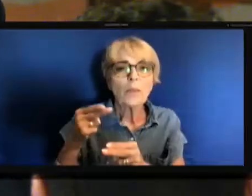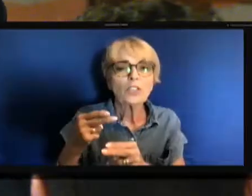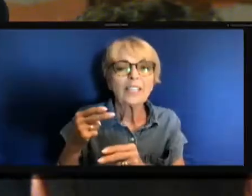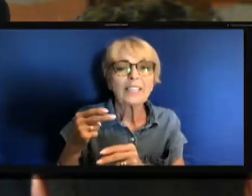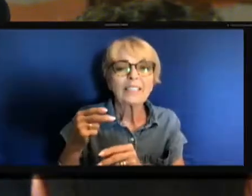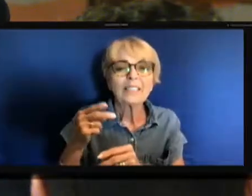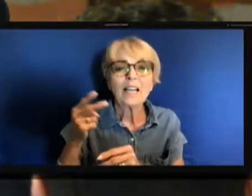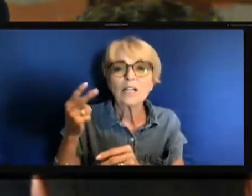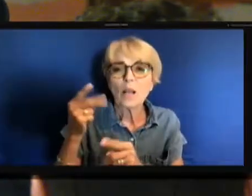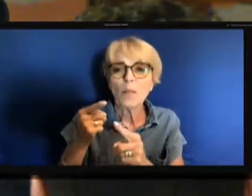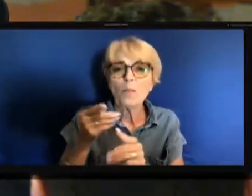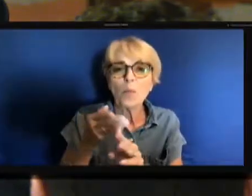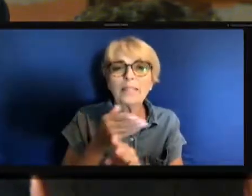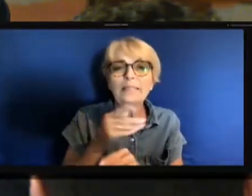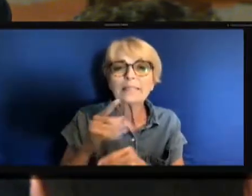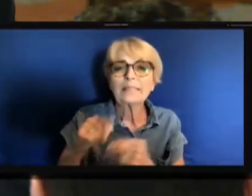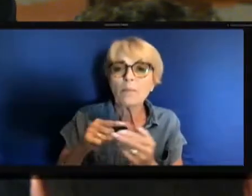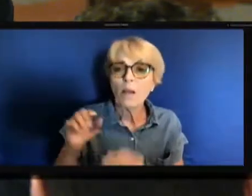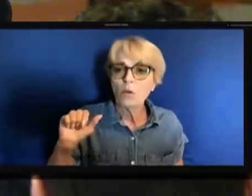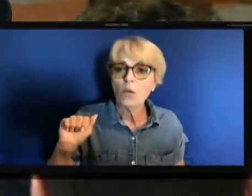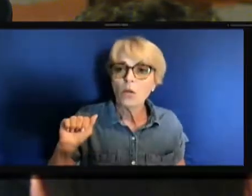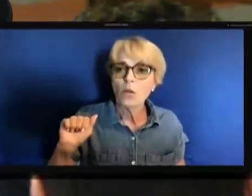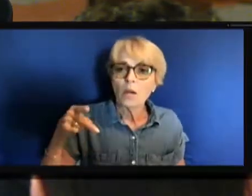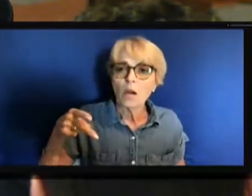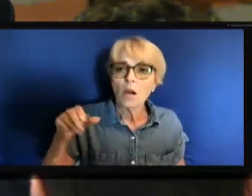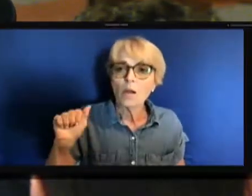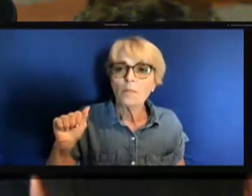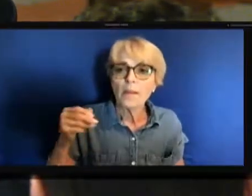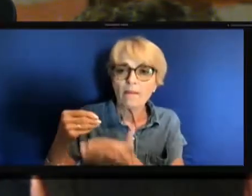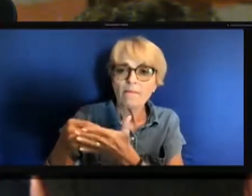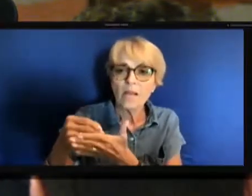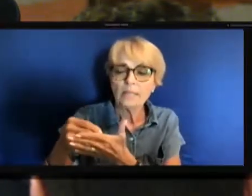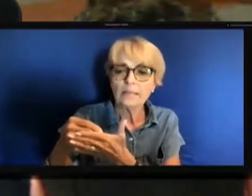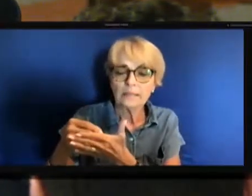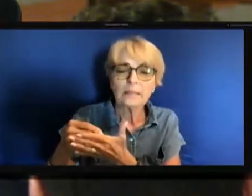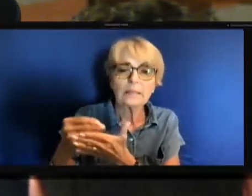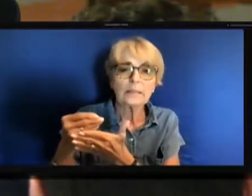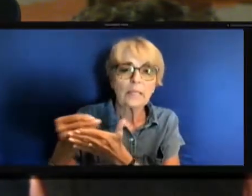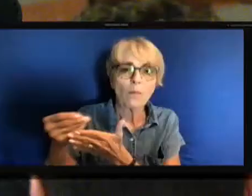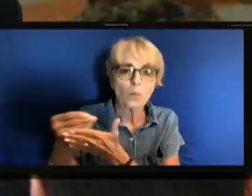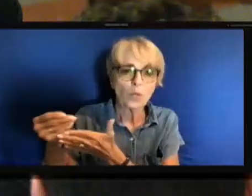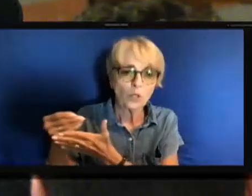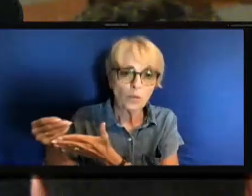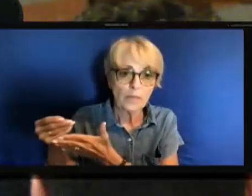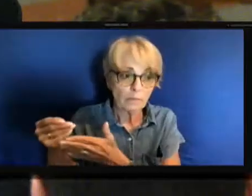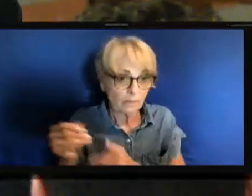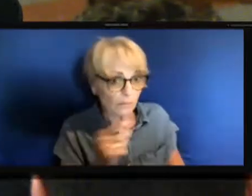ARPA funds and the procurement requirements not applying. and is that true?